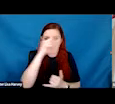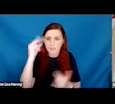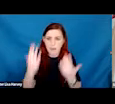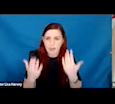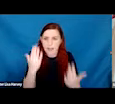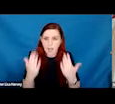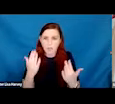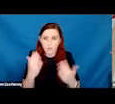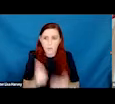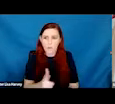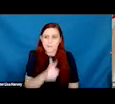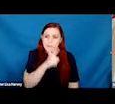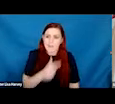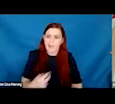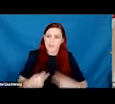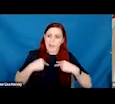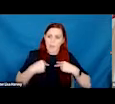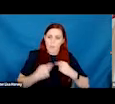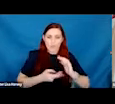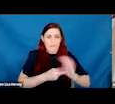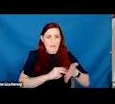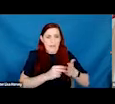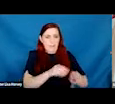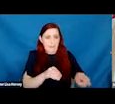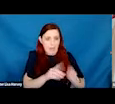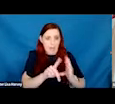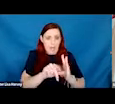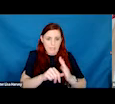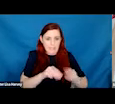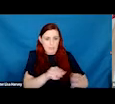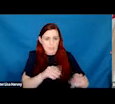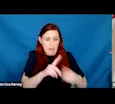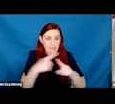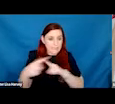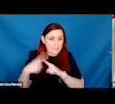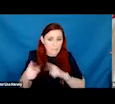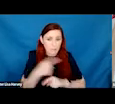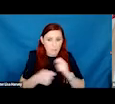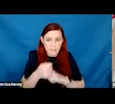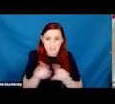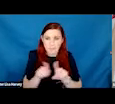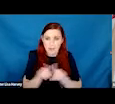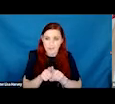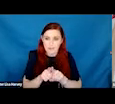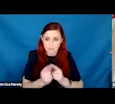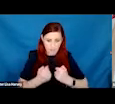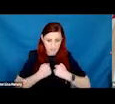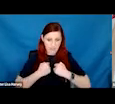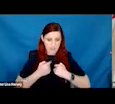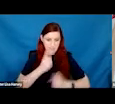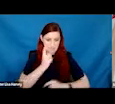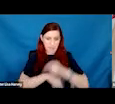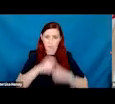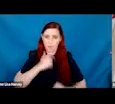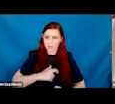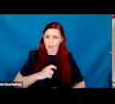how to speak the language of planners, architects, and various trades. As a disabled person, I get great personal